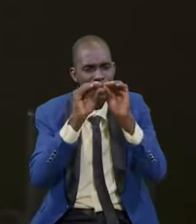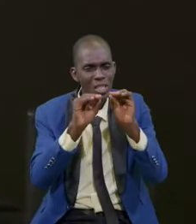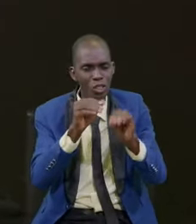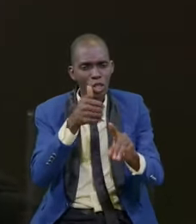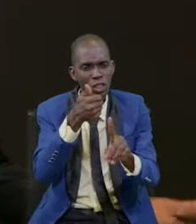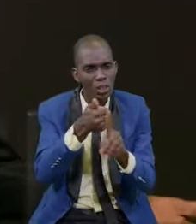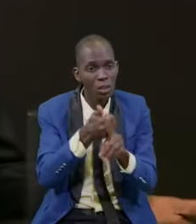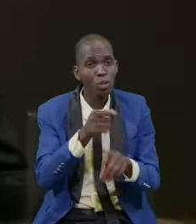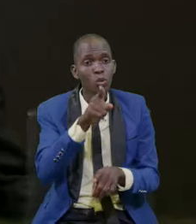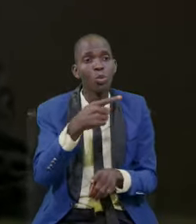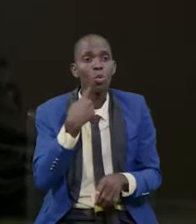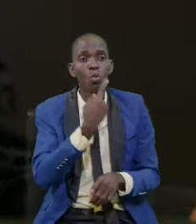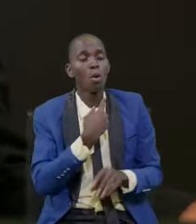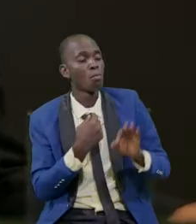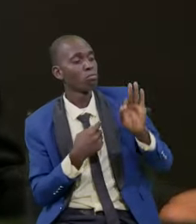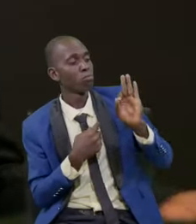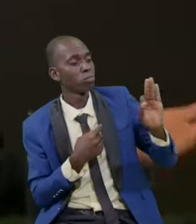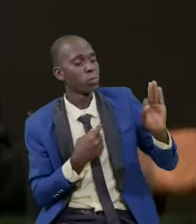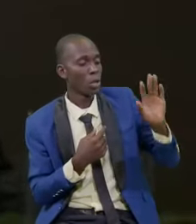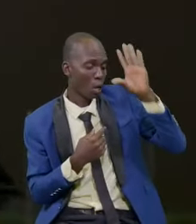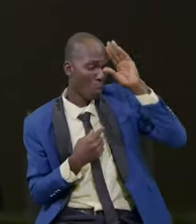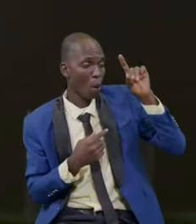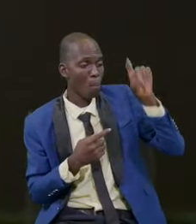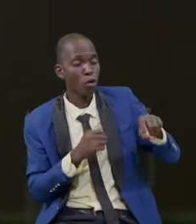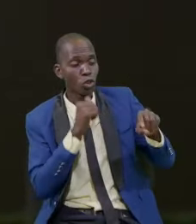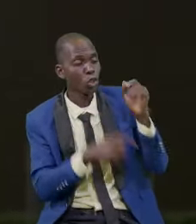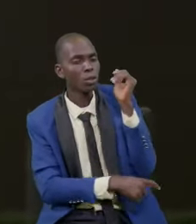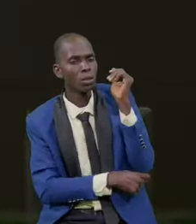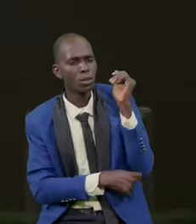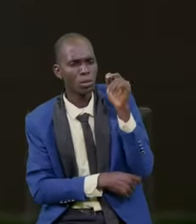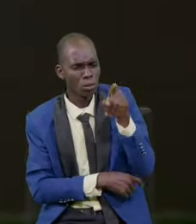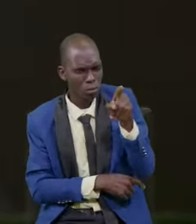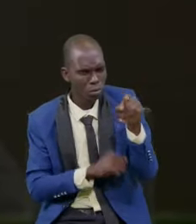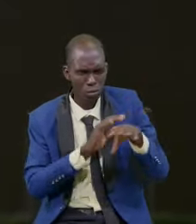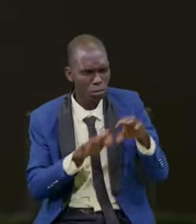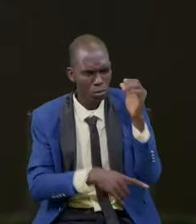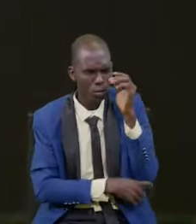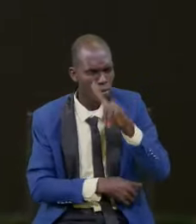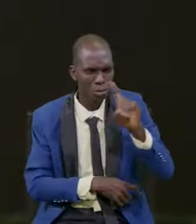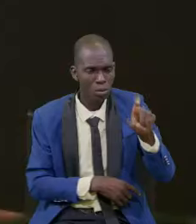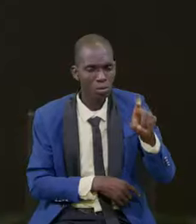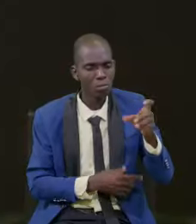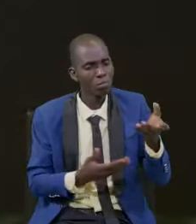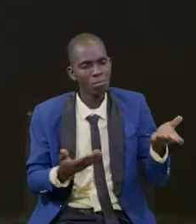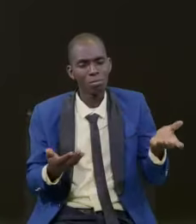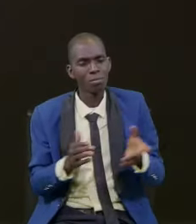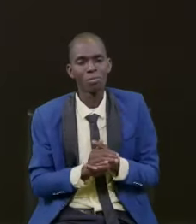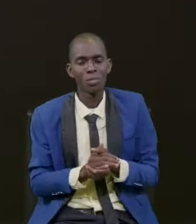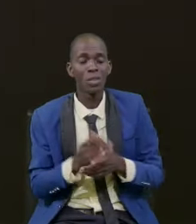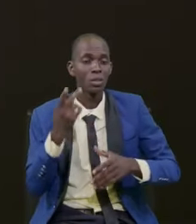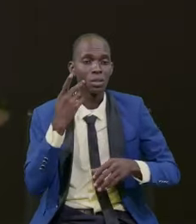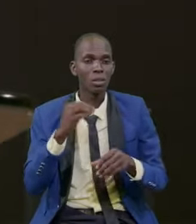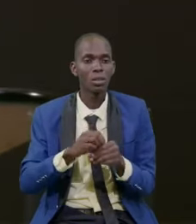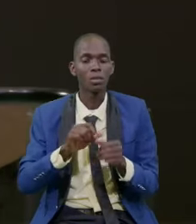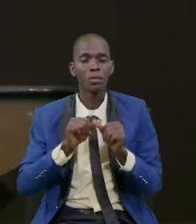that preachest a man should not steal. Does thou steal? Look at verse 22. In verse